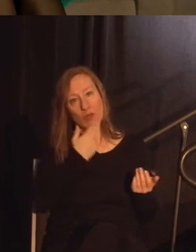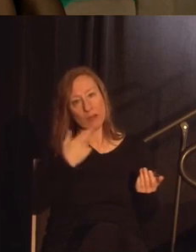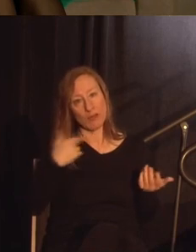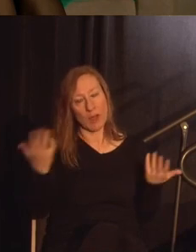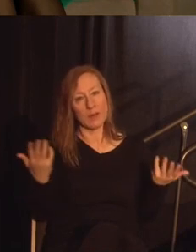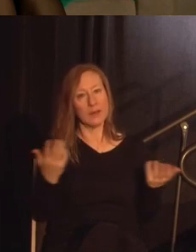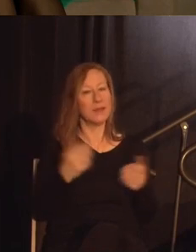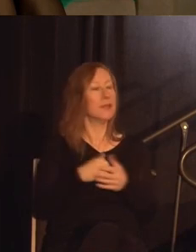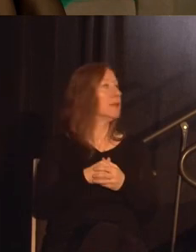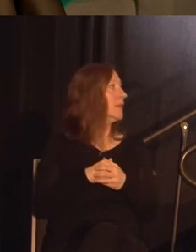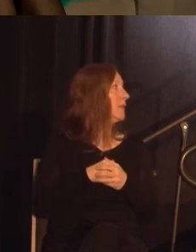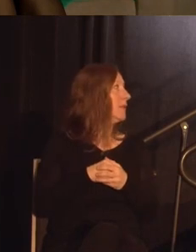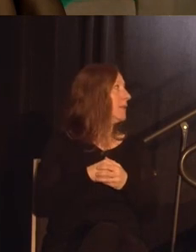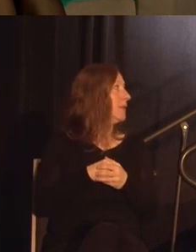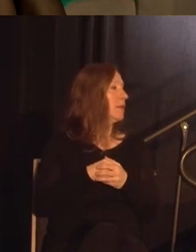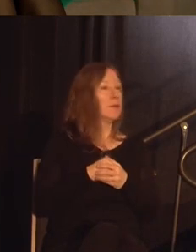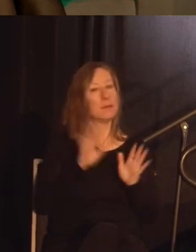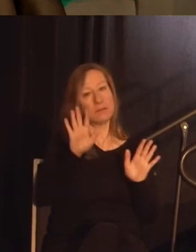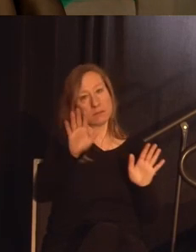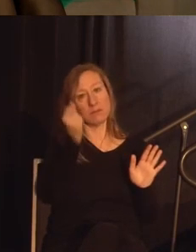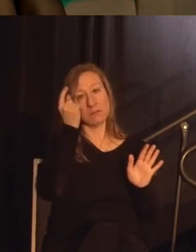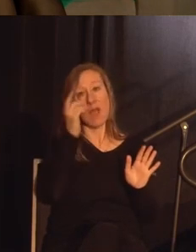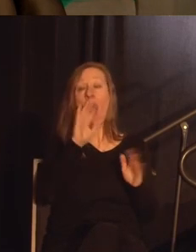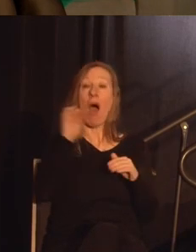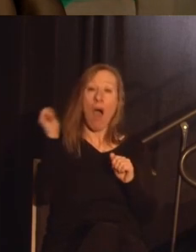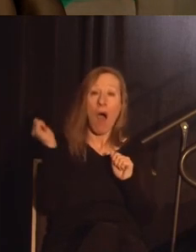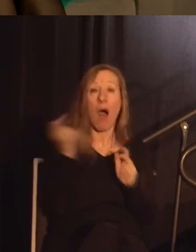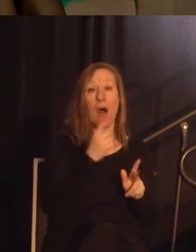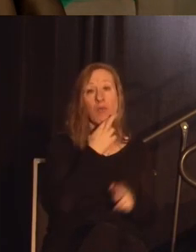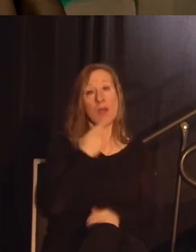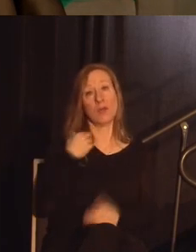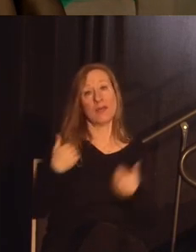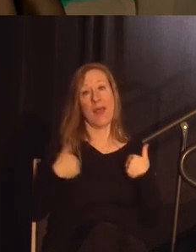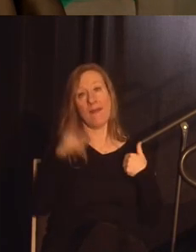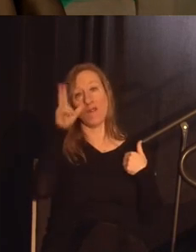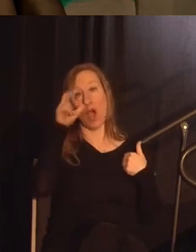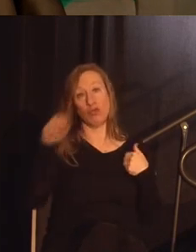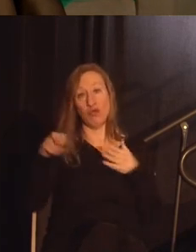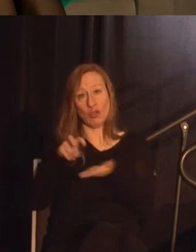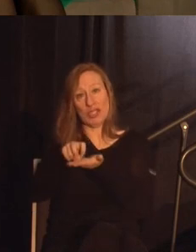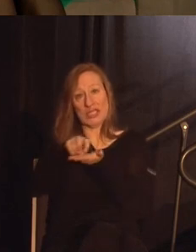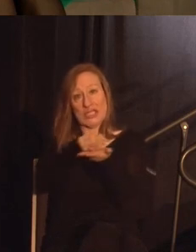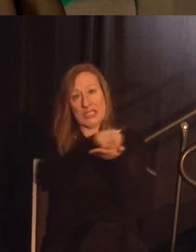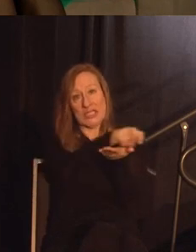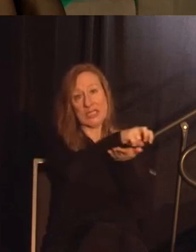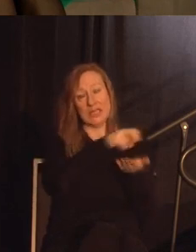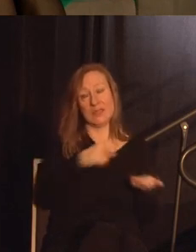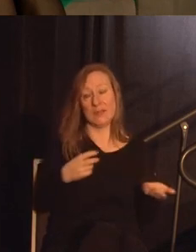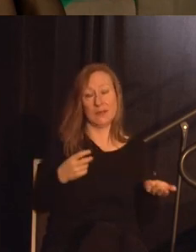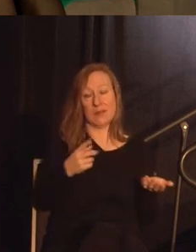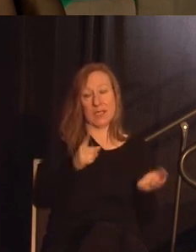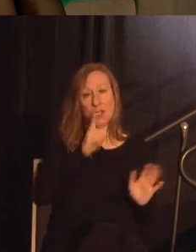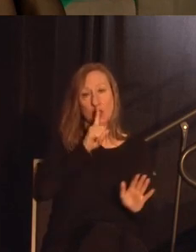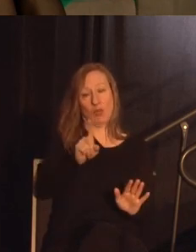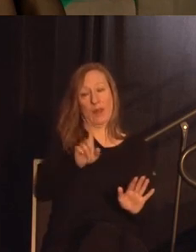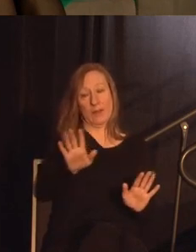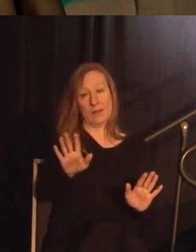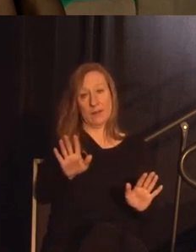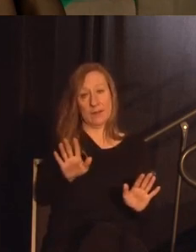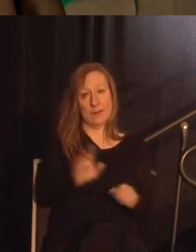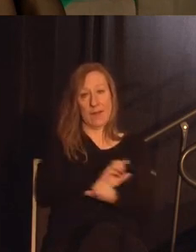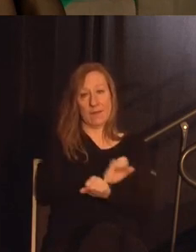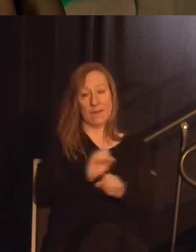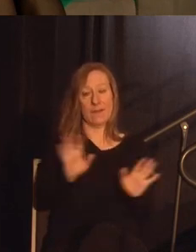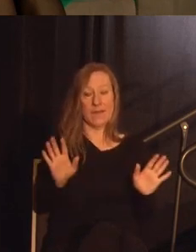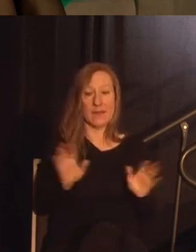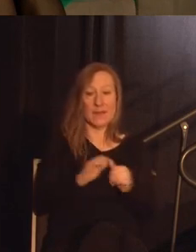all restaurants have cockroaches, okay? just is the reality. They're so hard,